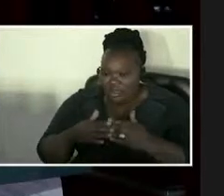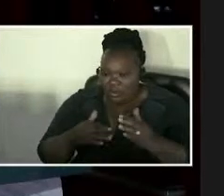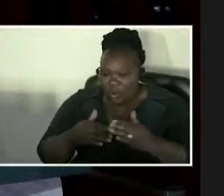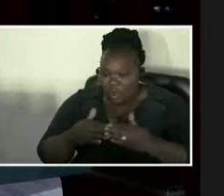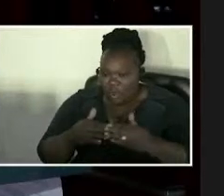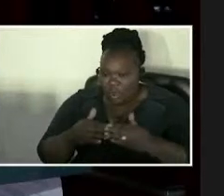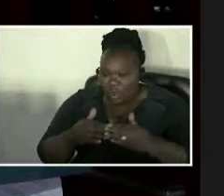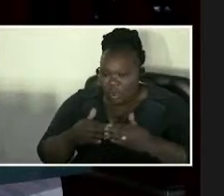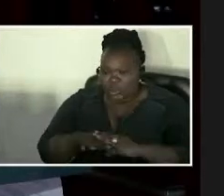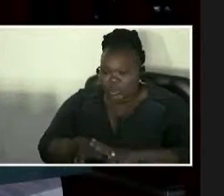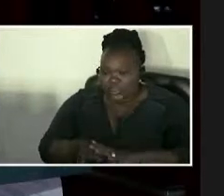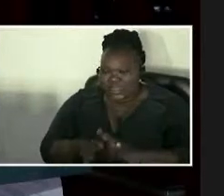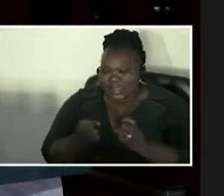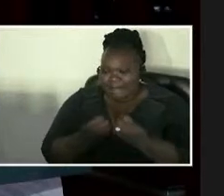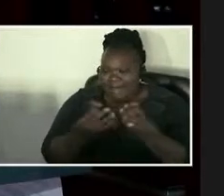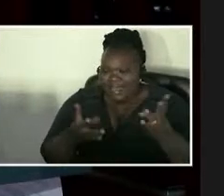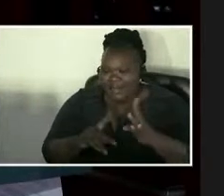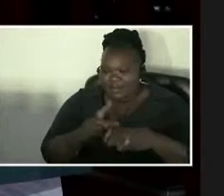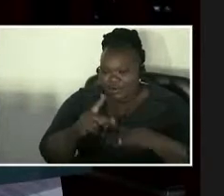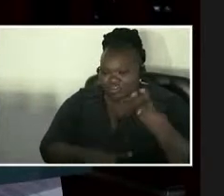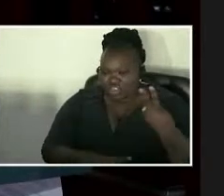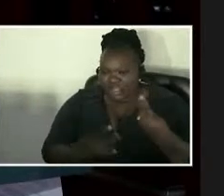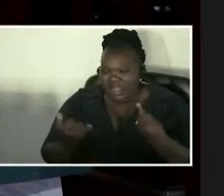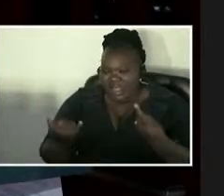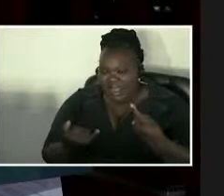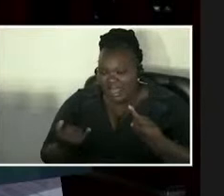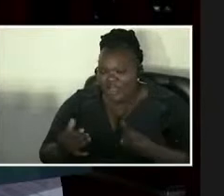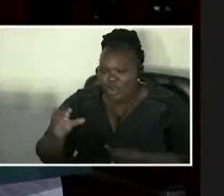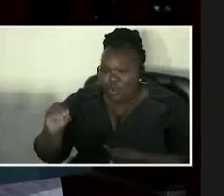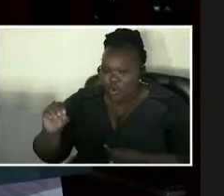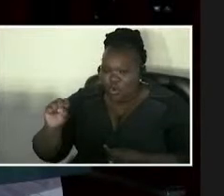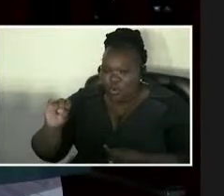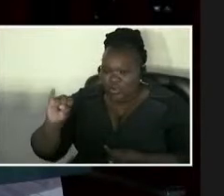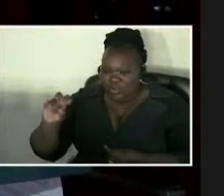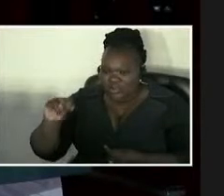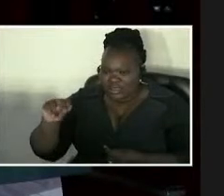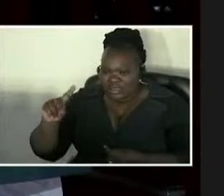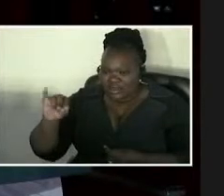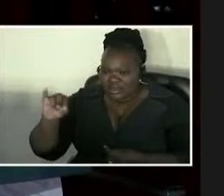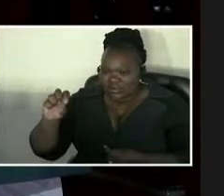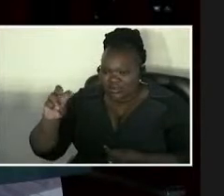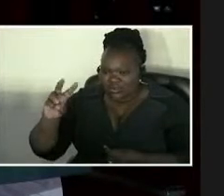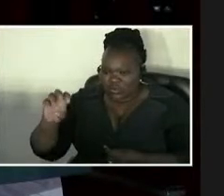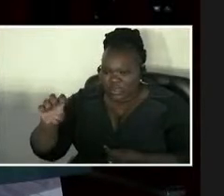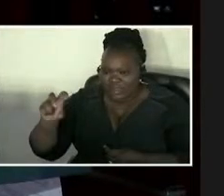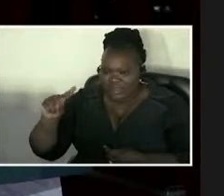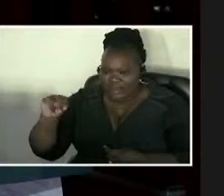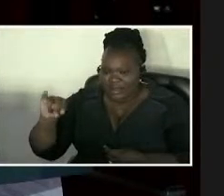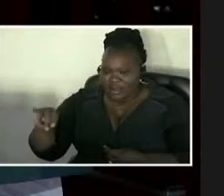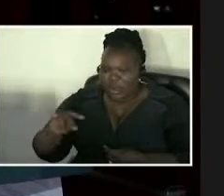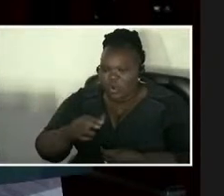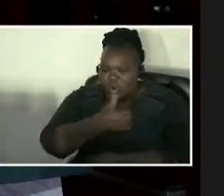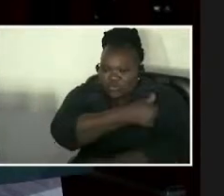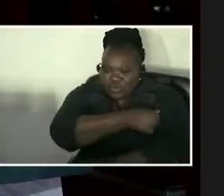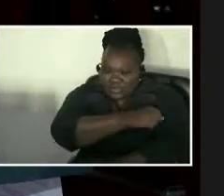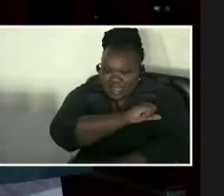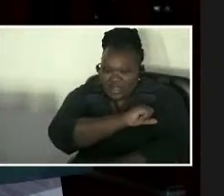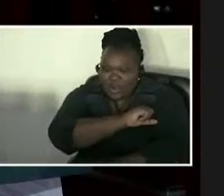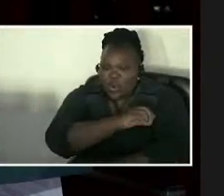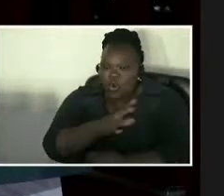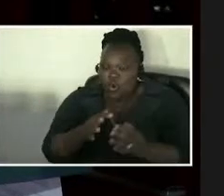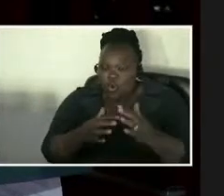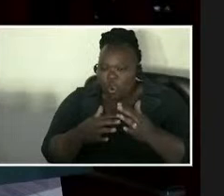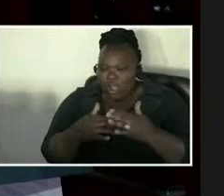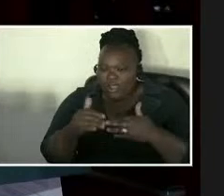includes a number of projects such as austin israeli hospital where 57 million has been budgeted for the construction of a new